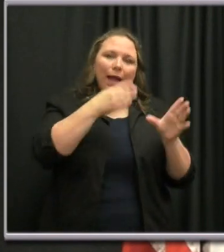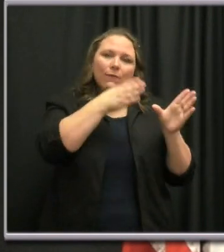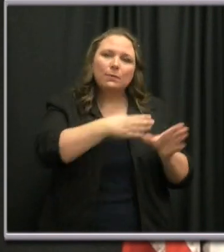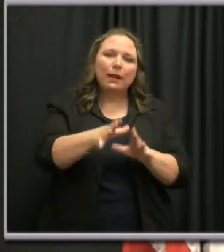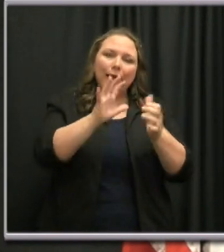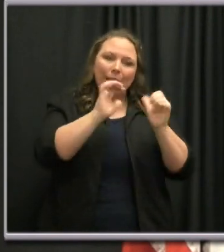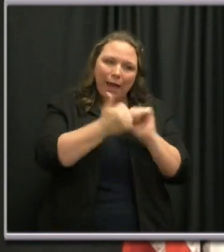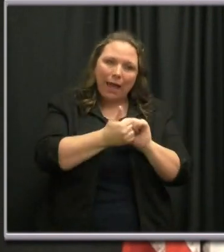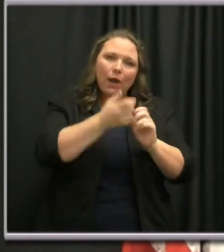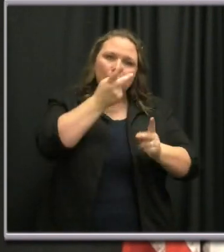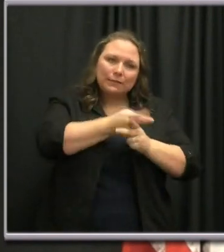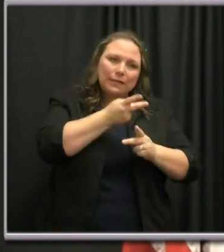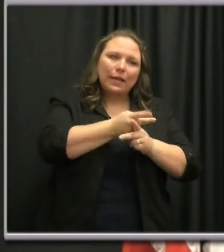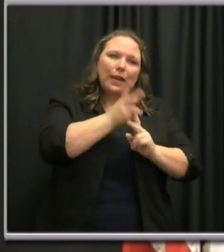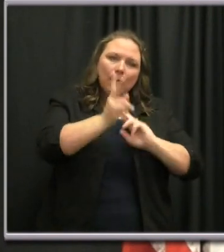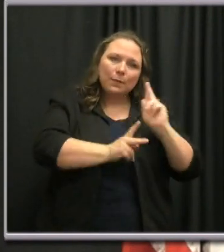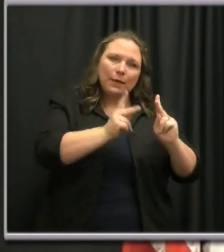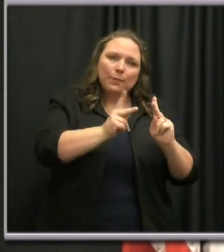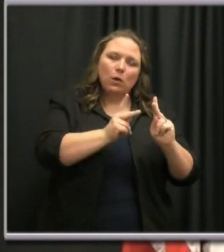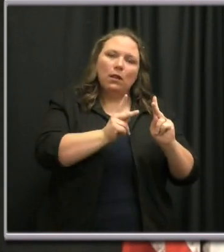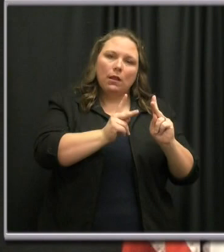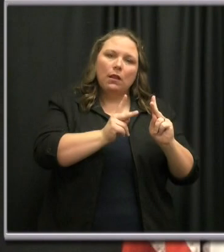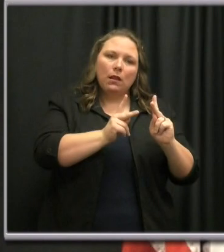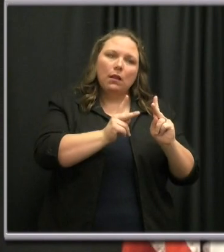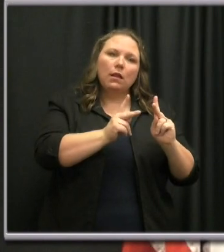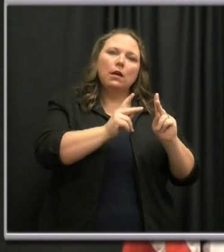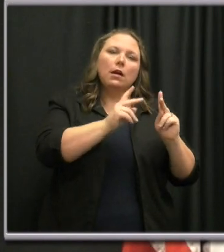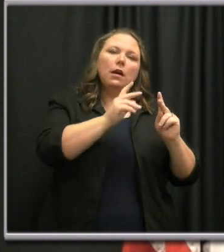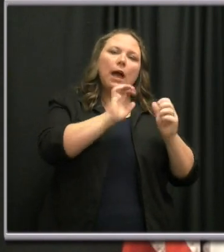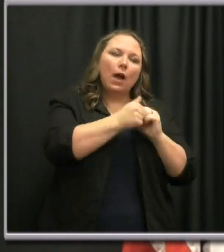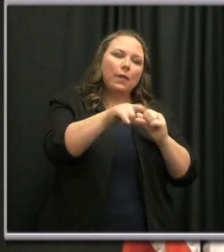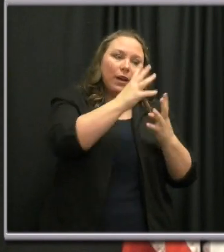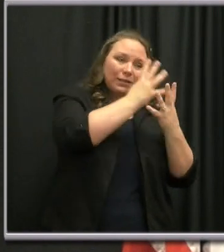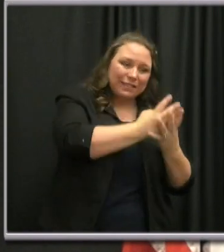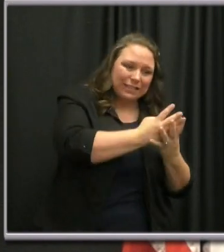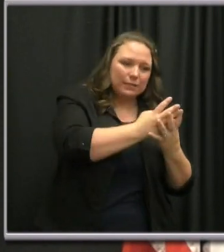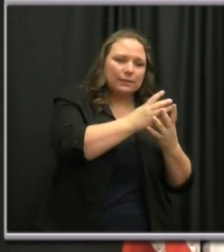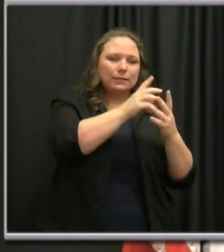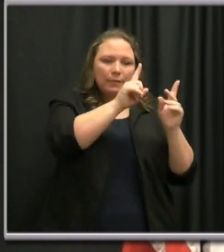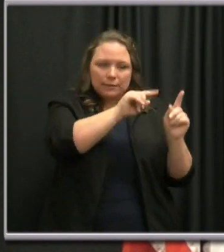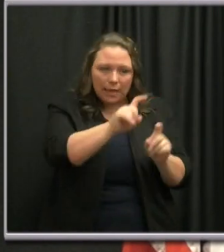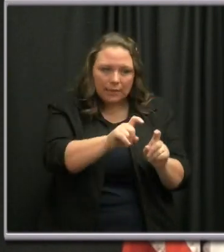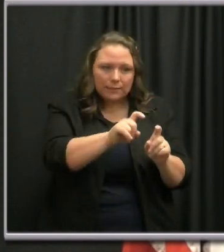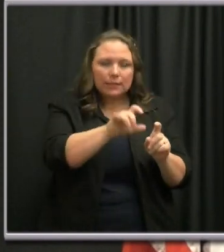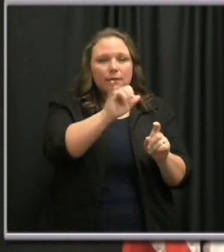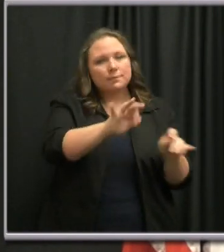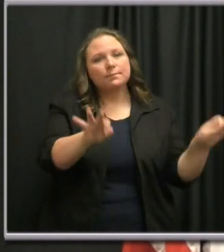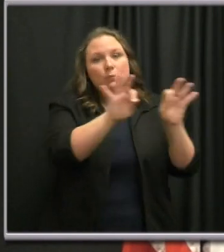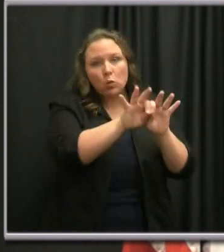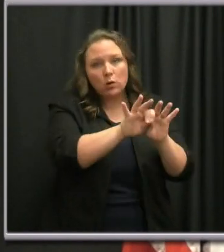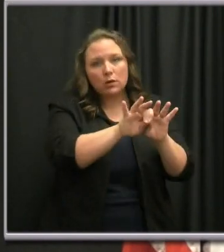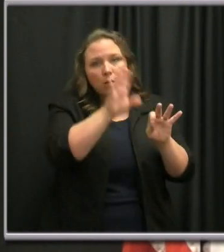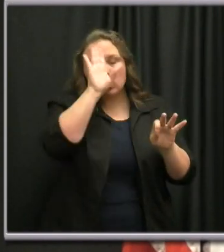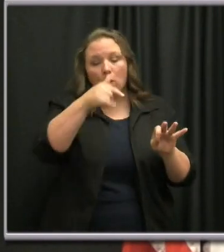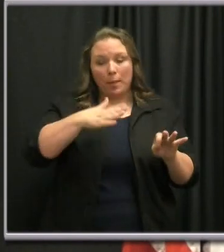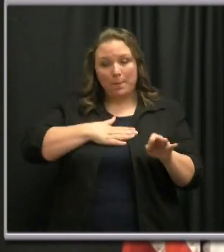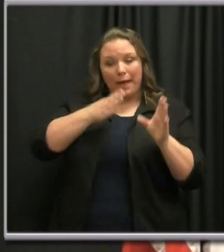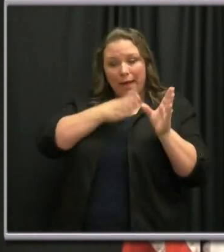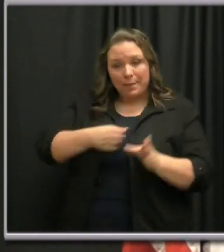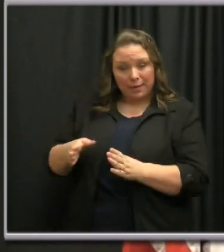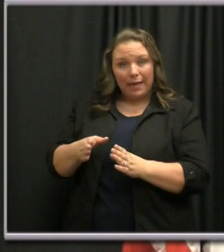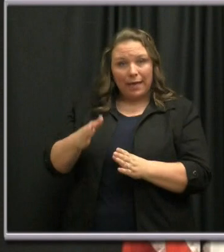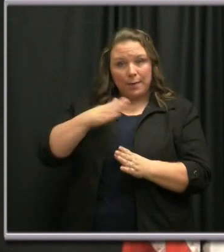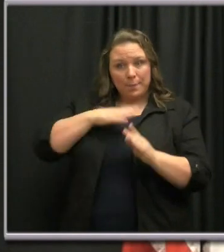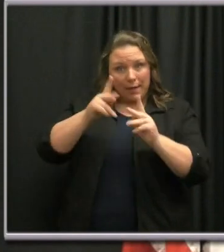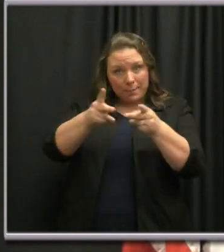frontline healthcare workers and first responders are assessed and tested, and this is critical. So I know what my plan is my